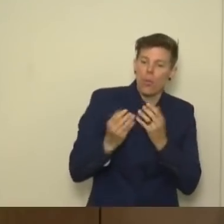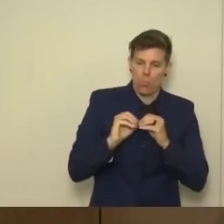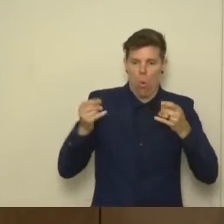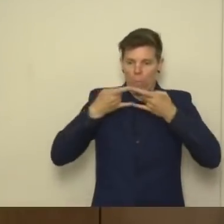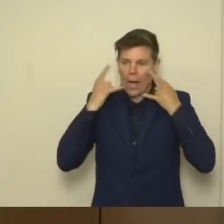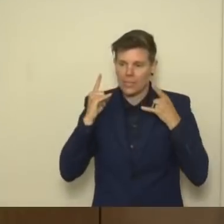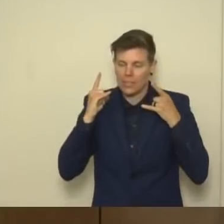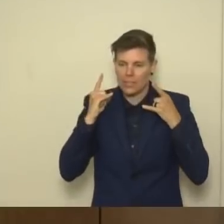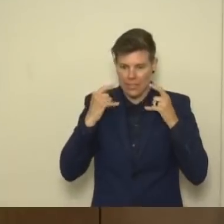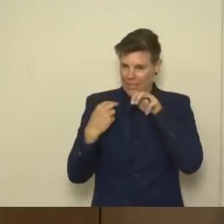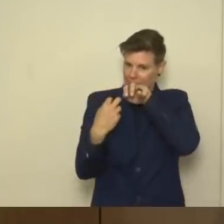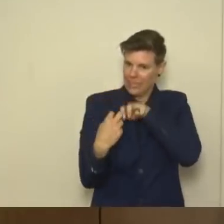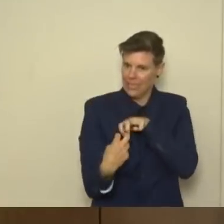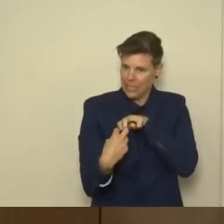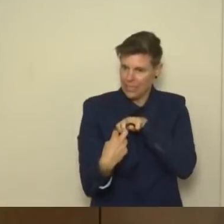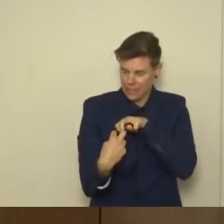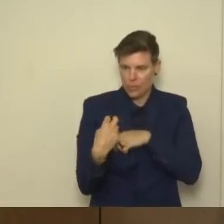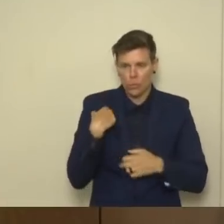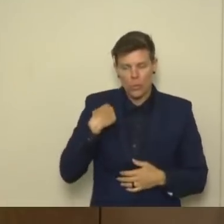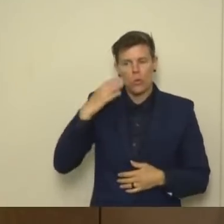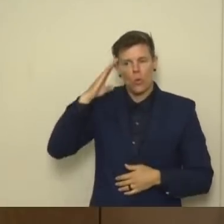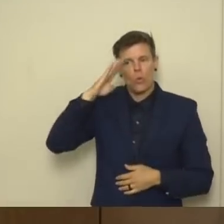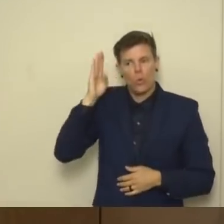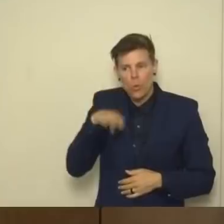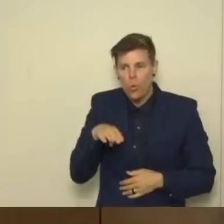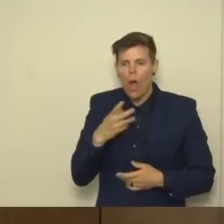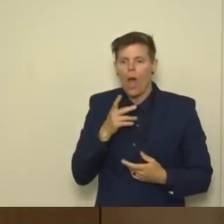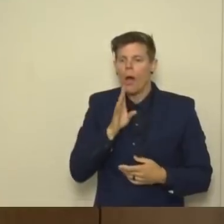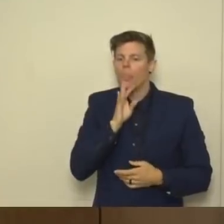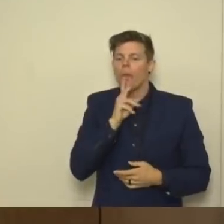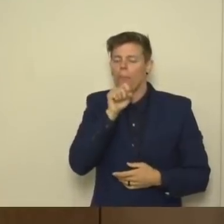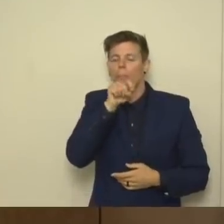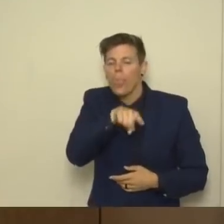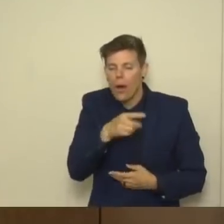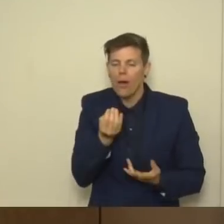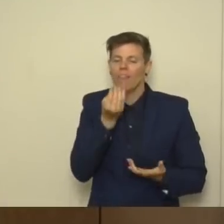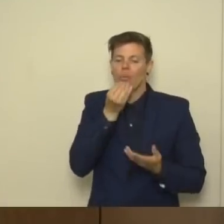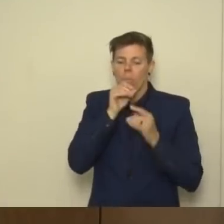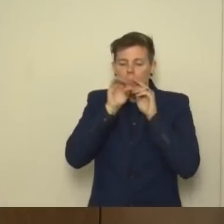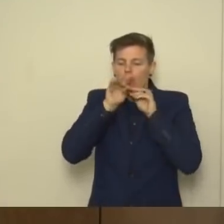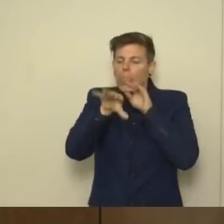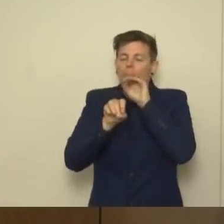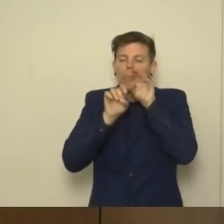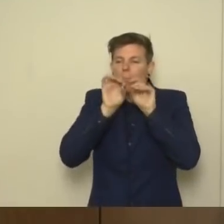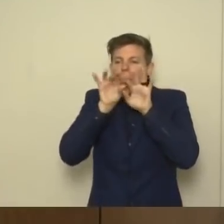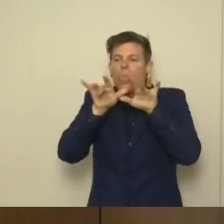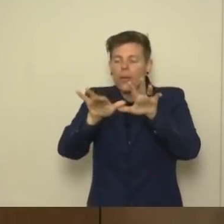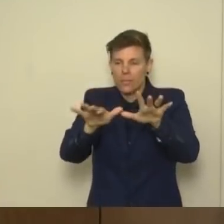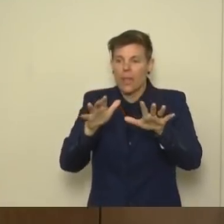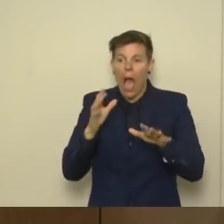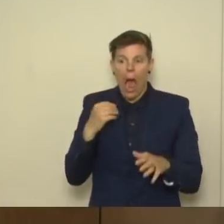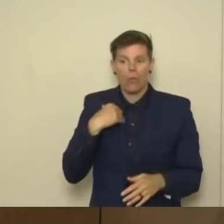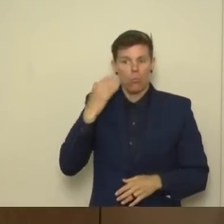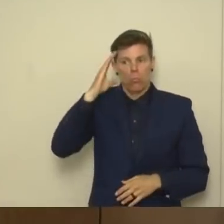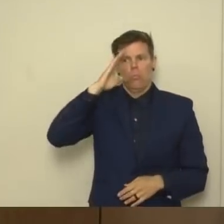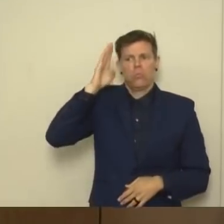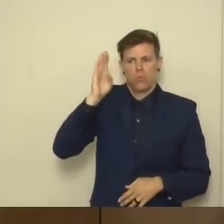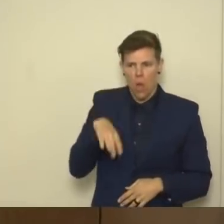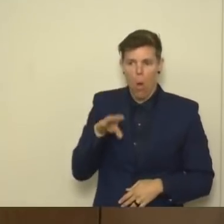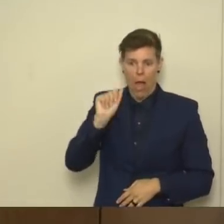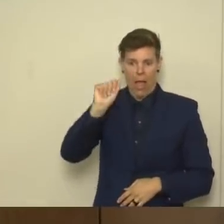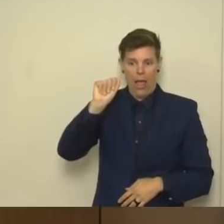the droplets travel incredibly far in the air and can be recirculated by your HVAC